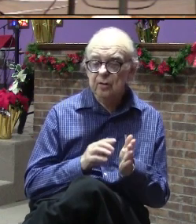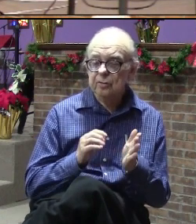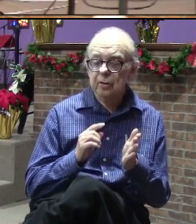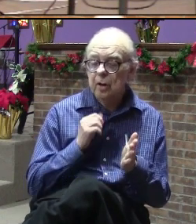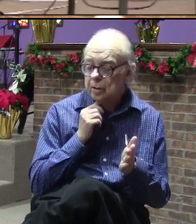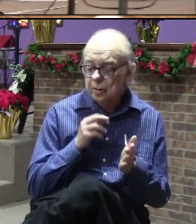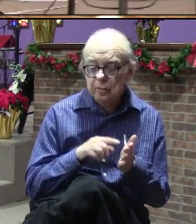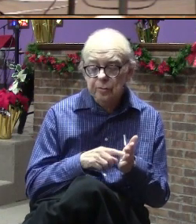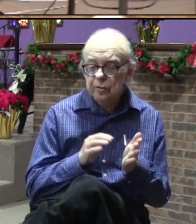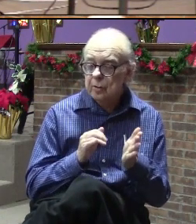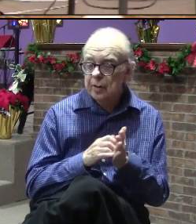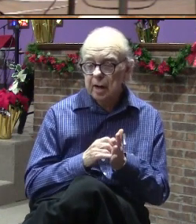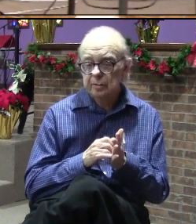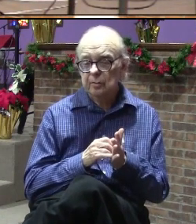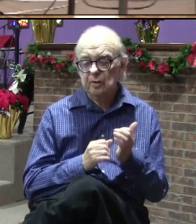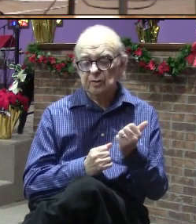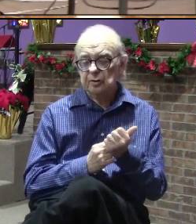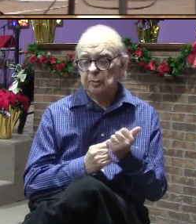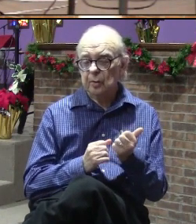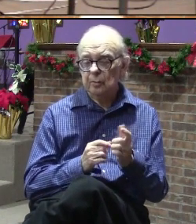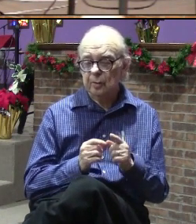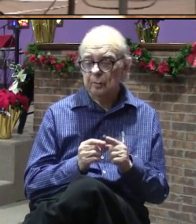words.